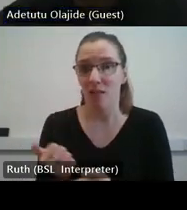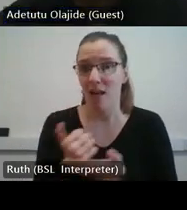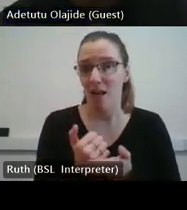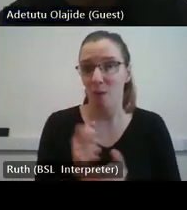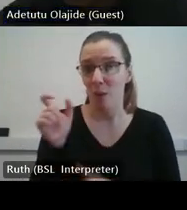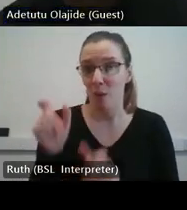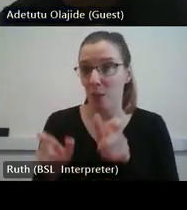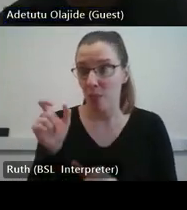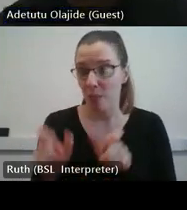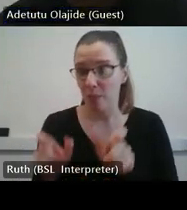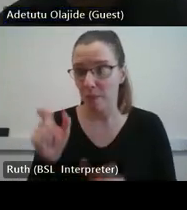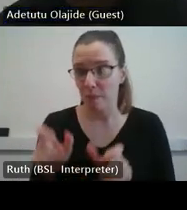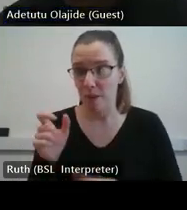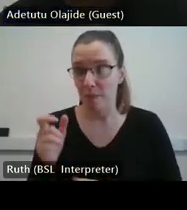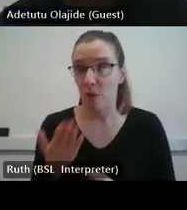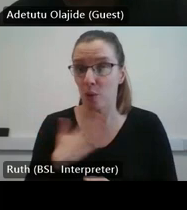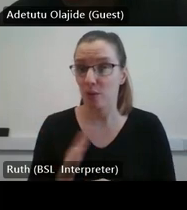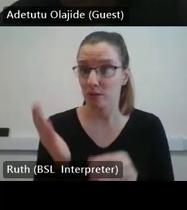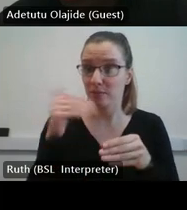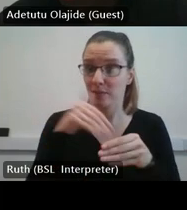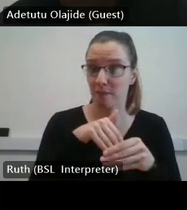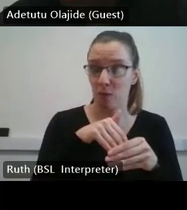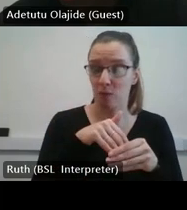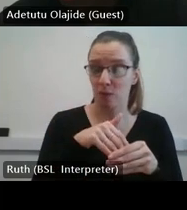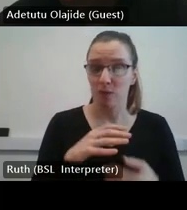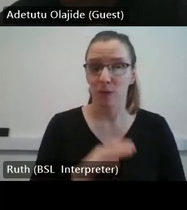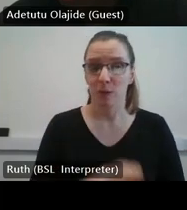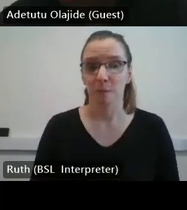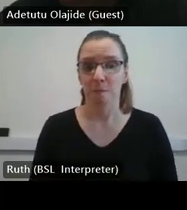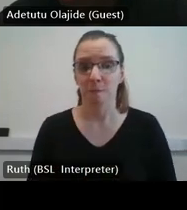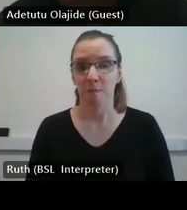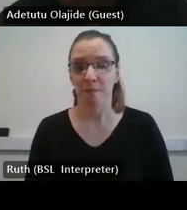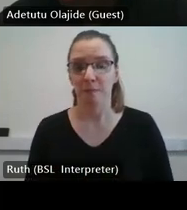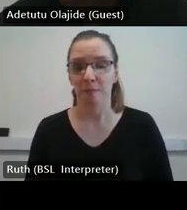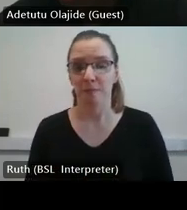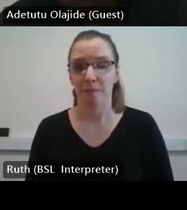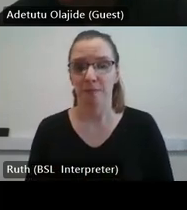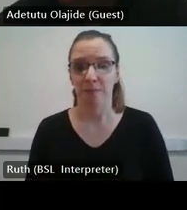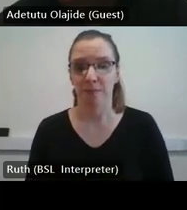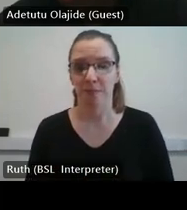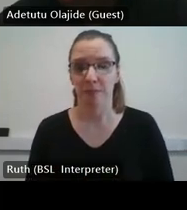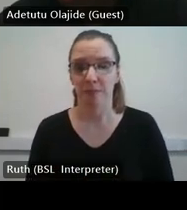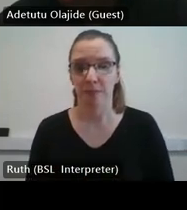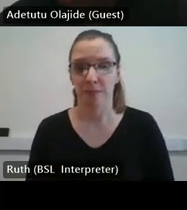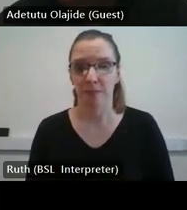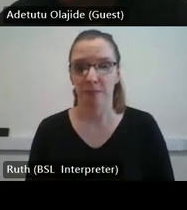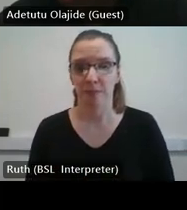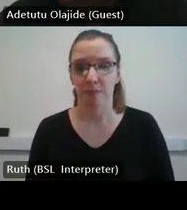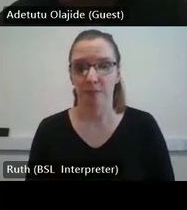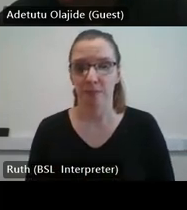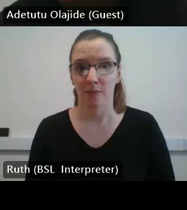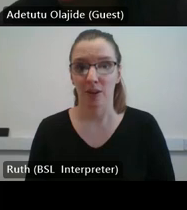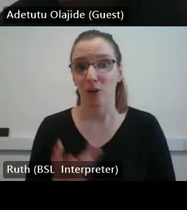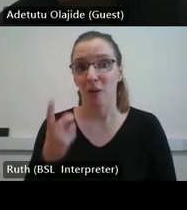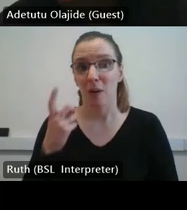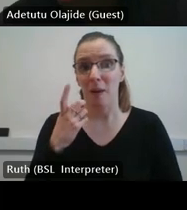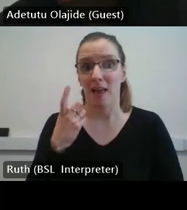to get involved to say, okay, at least here there's funding, at least they can, like, so people complaining about